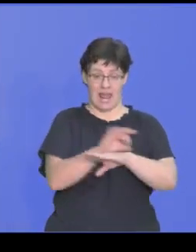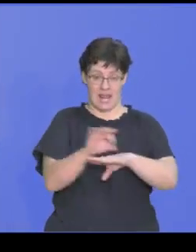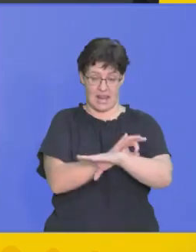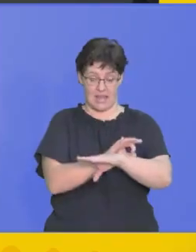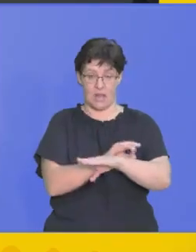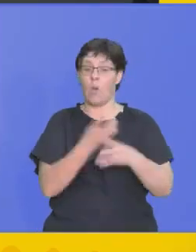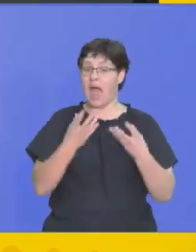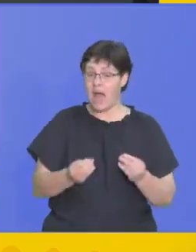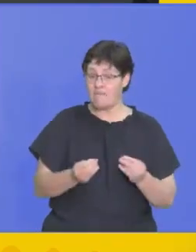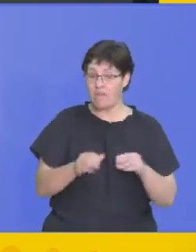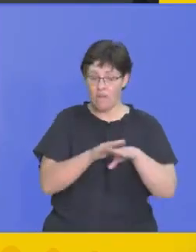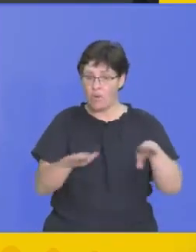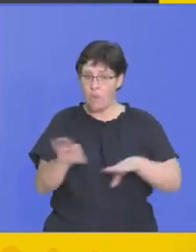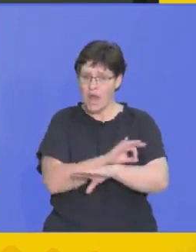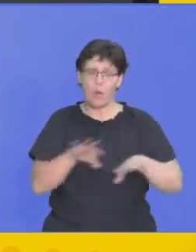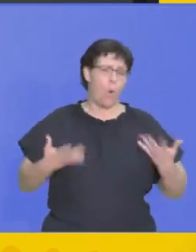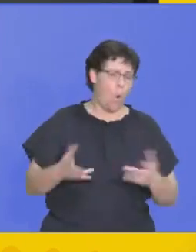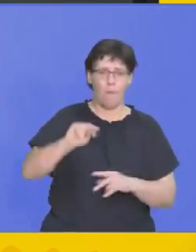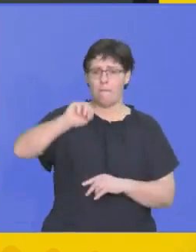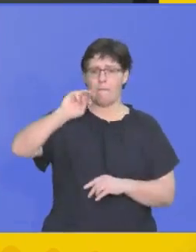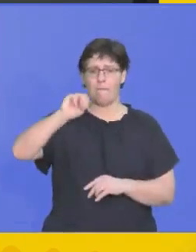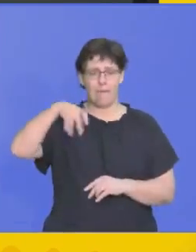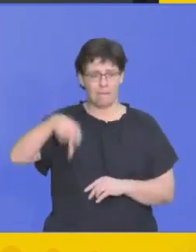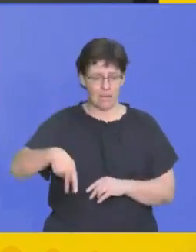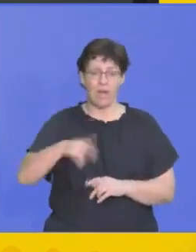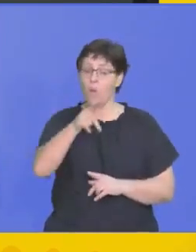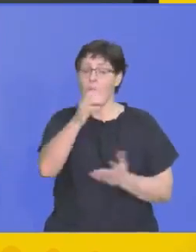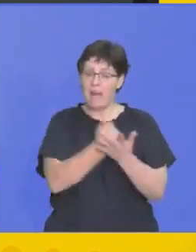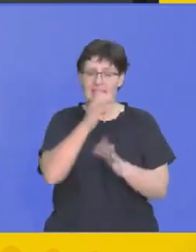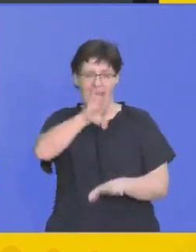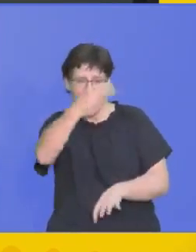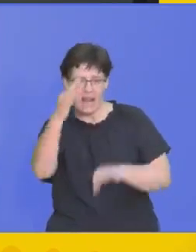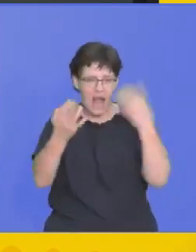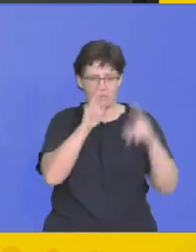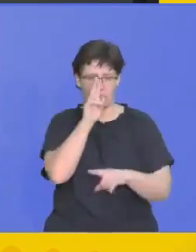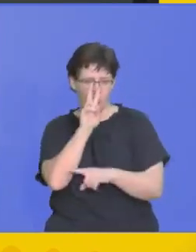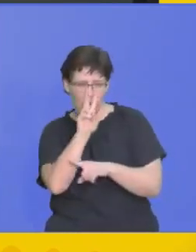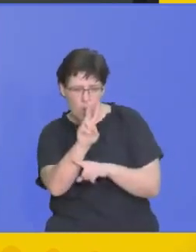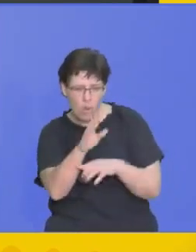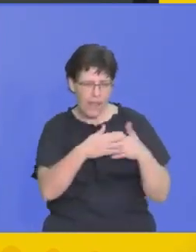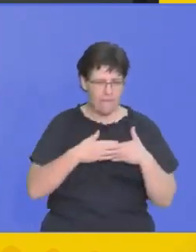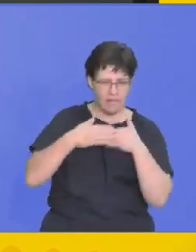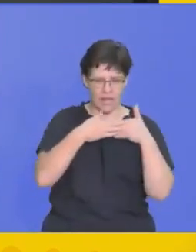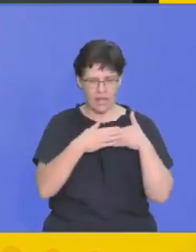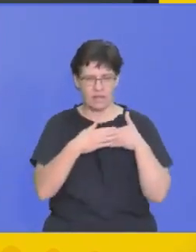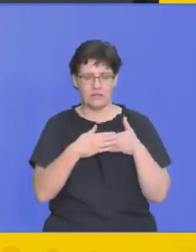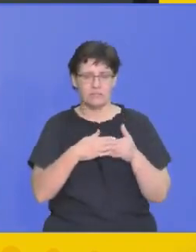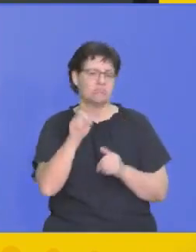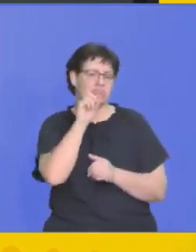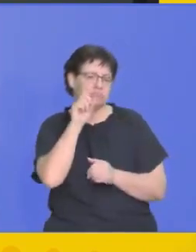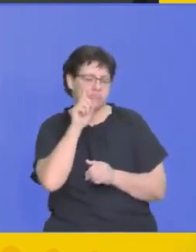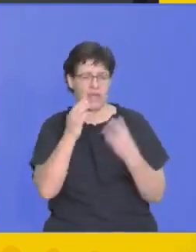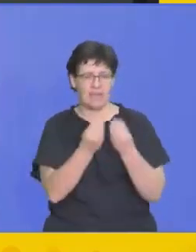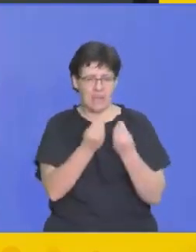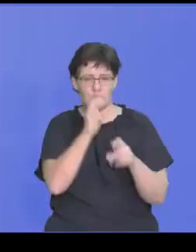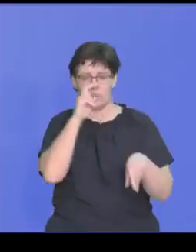and whenever we have a plan, whenever you have a map, what I want you to do is I want you to analyze it, to look at it carefully, and to see certain